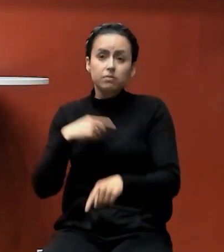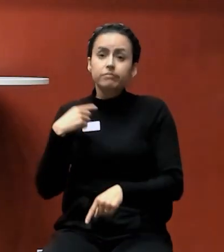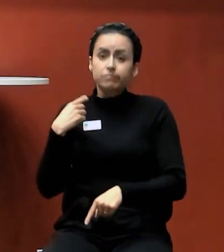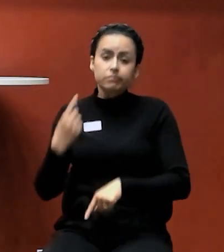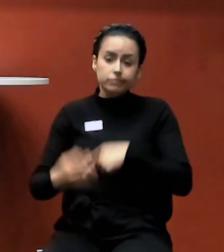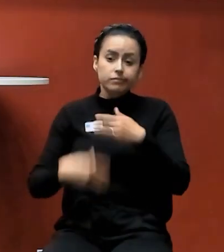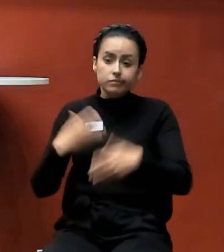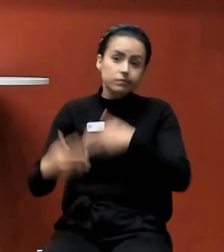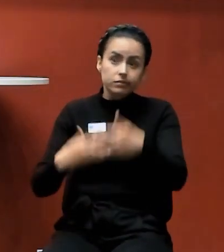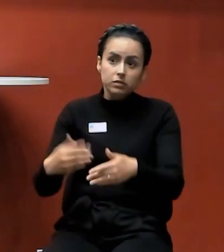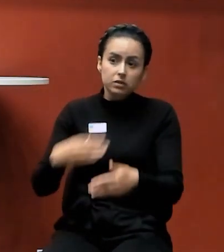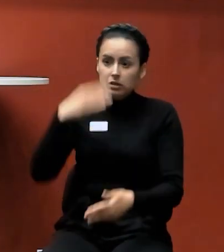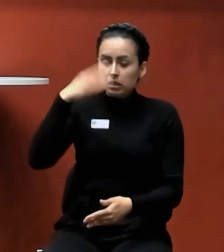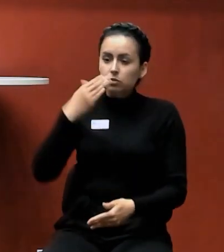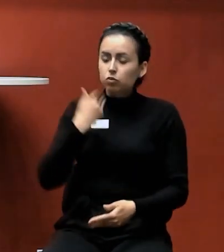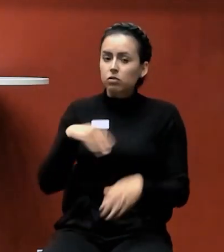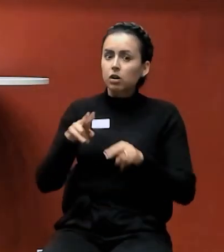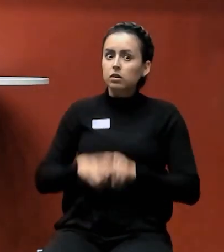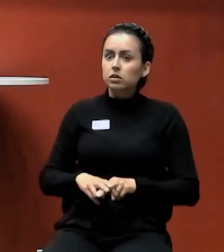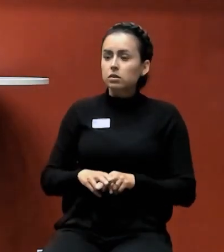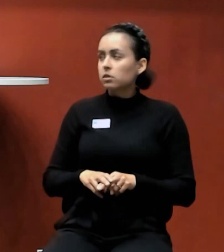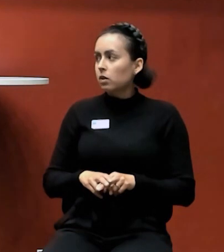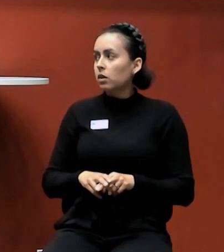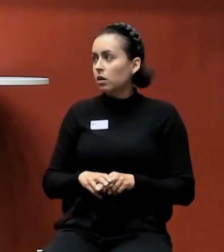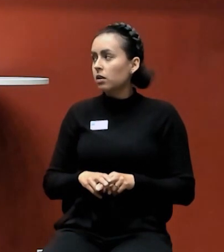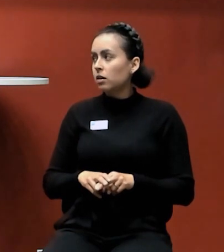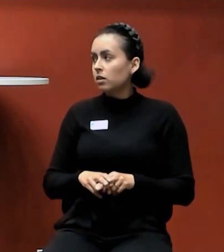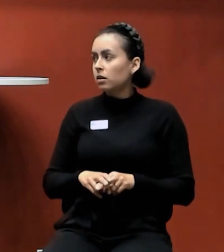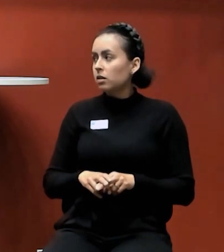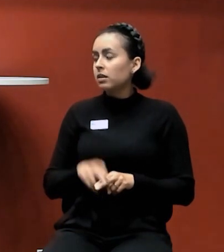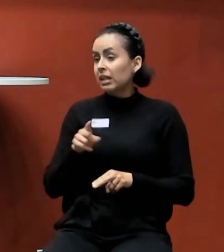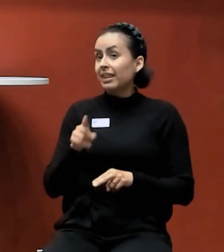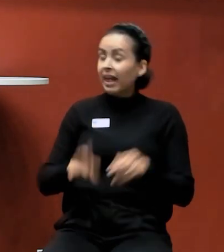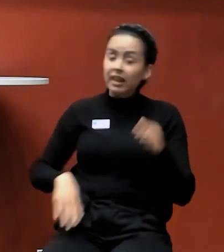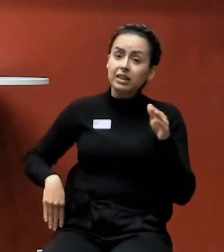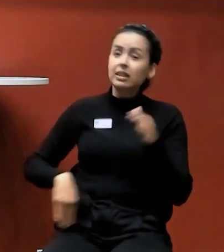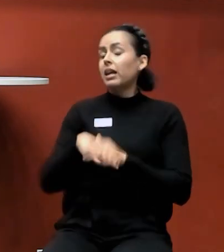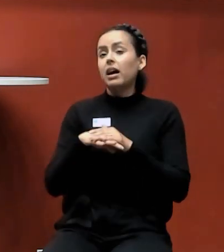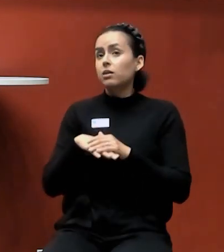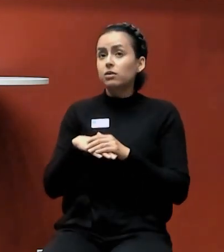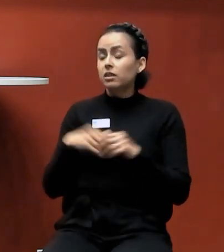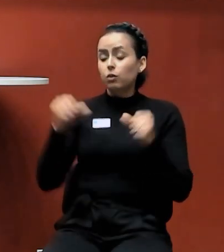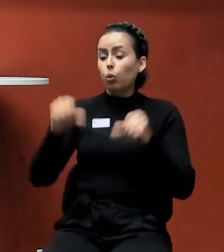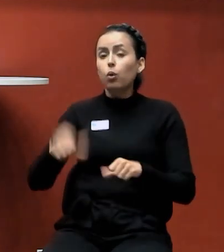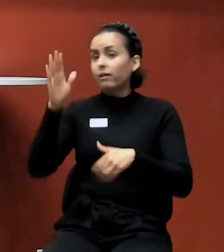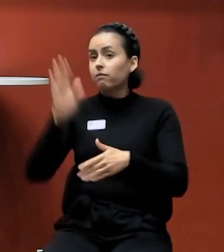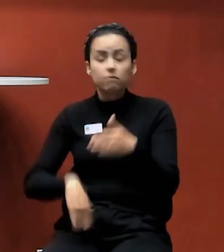the people who are sitting there are going, oh my God, this is a completely nightmare. Hopeless